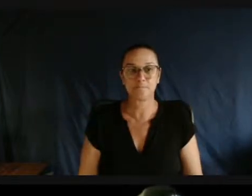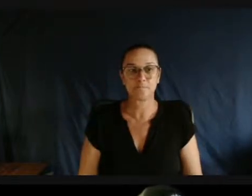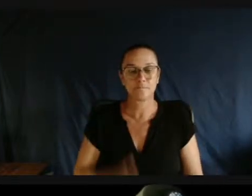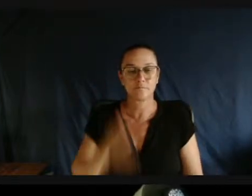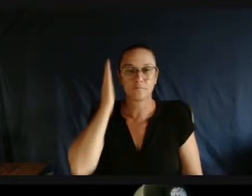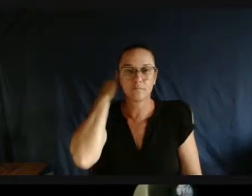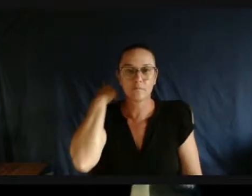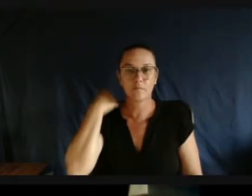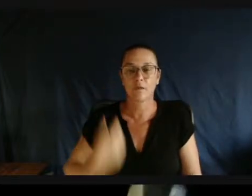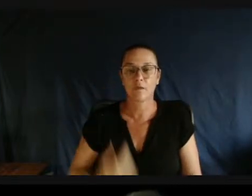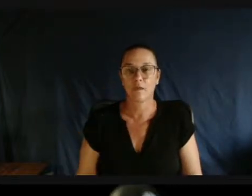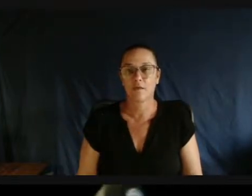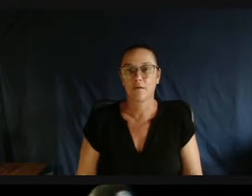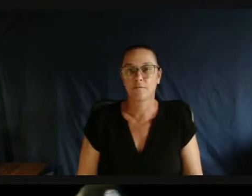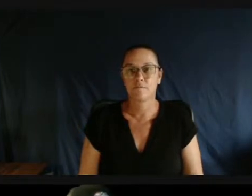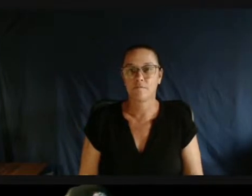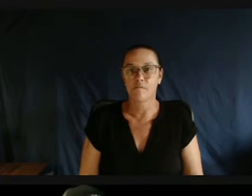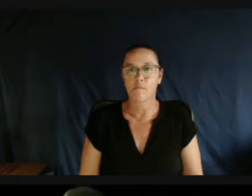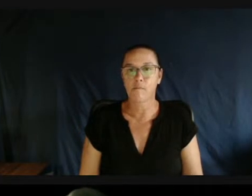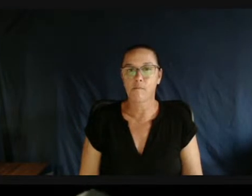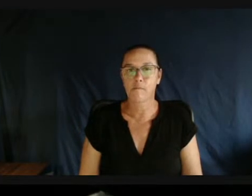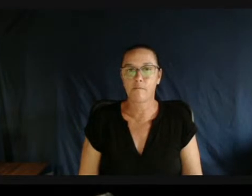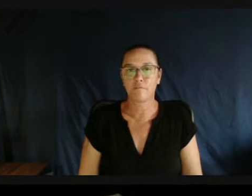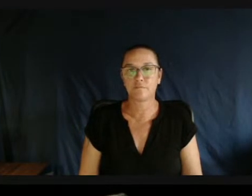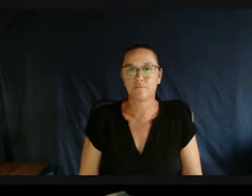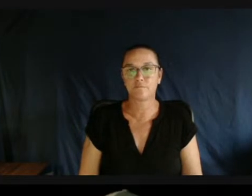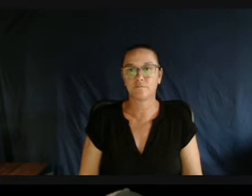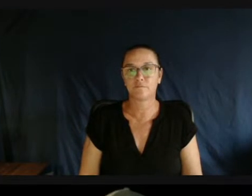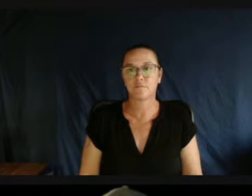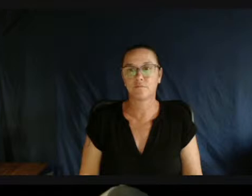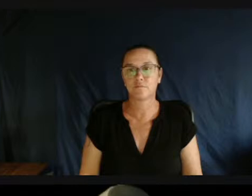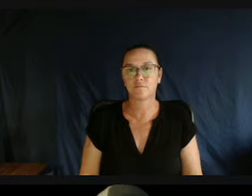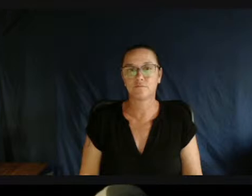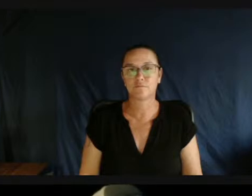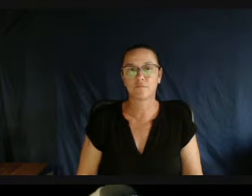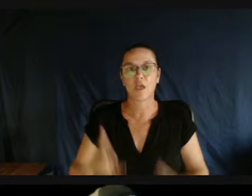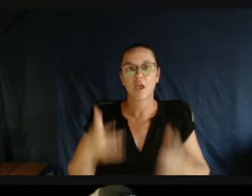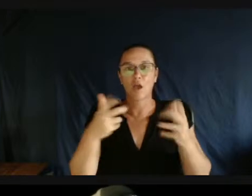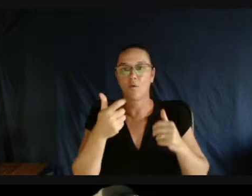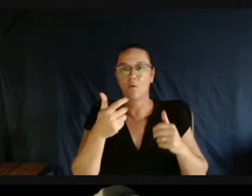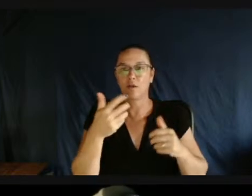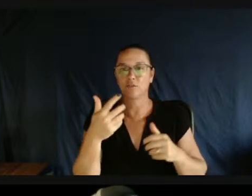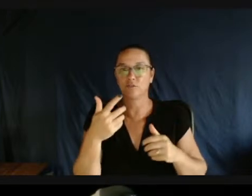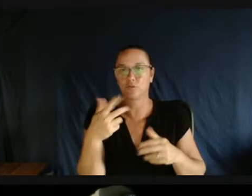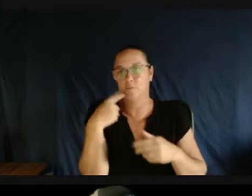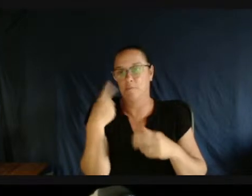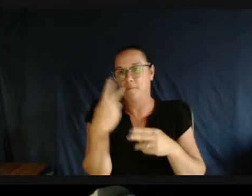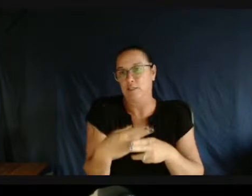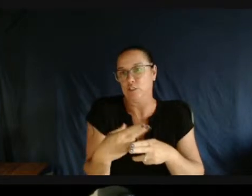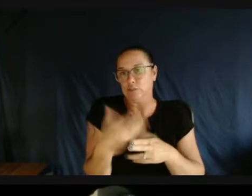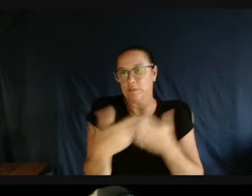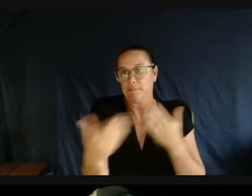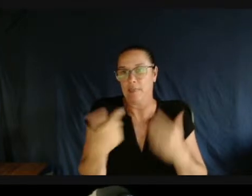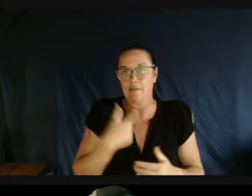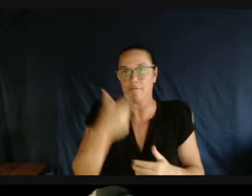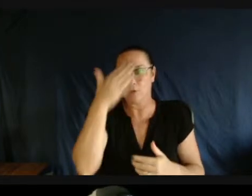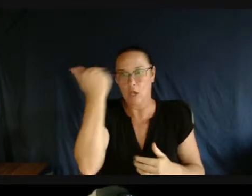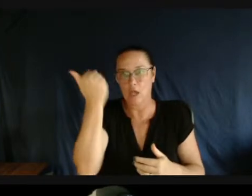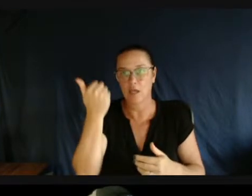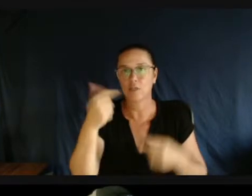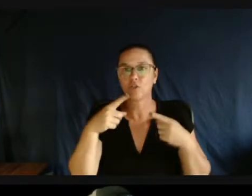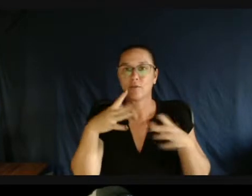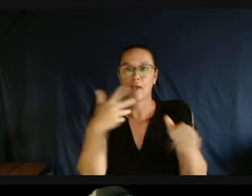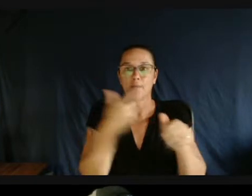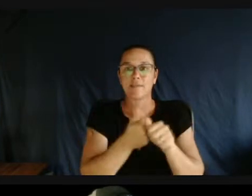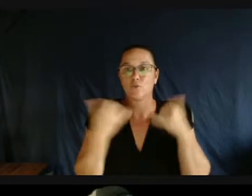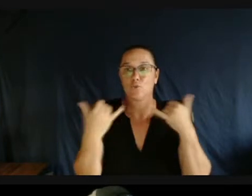And here we go. I thought I would just mention something I forgot there in our monitoring segment. In our update